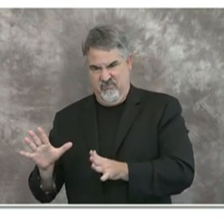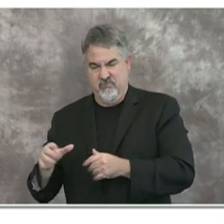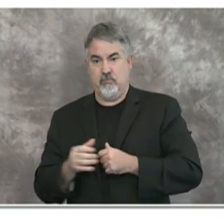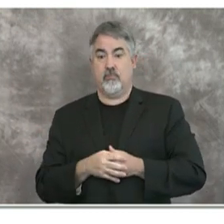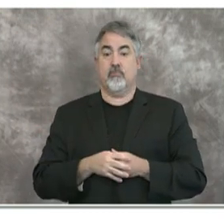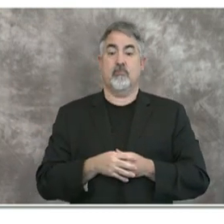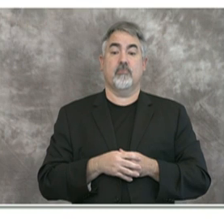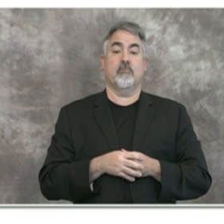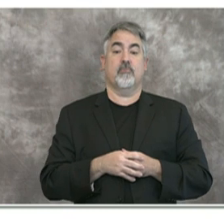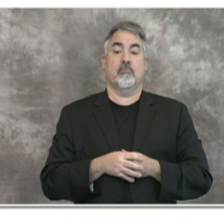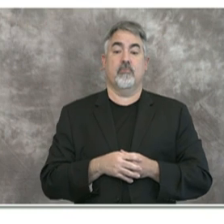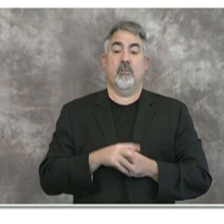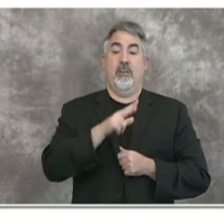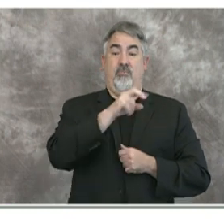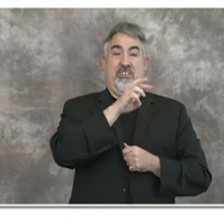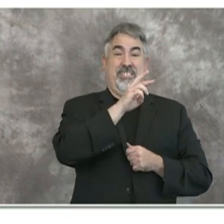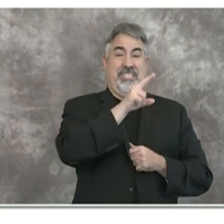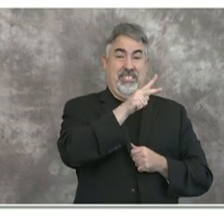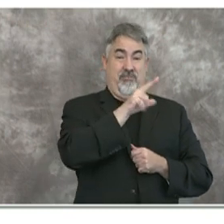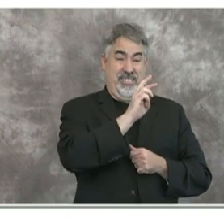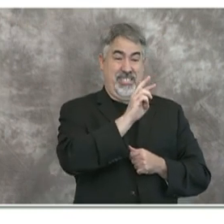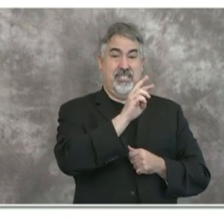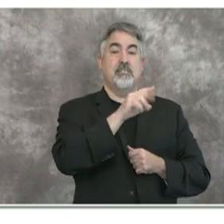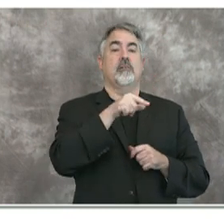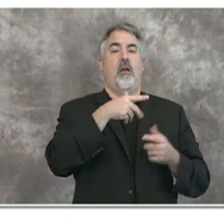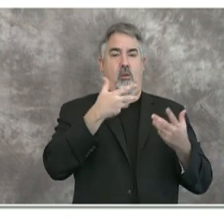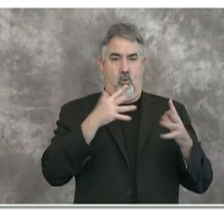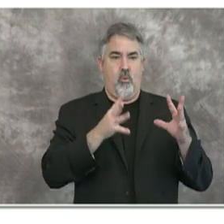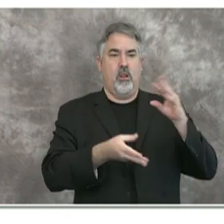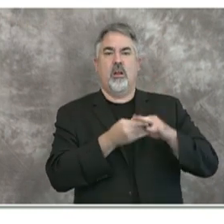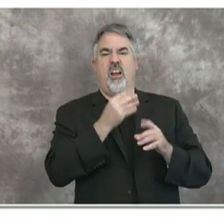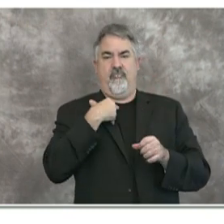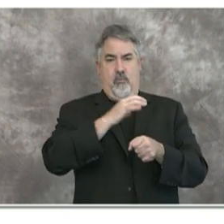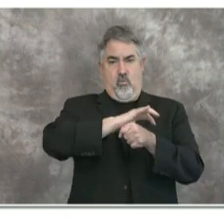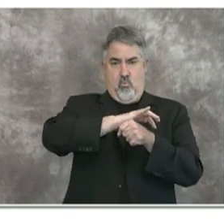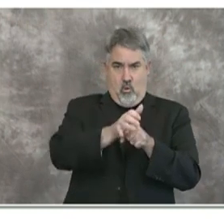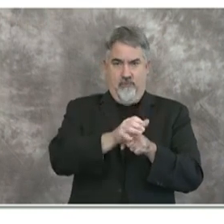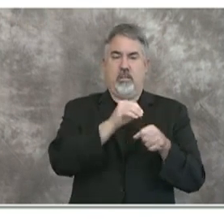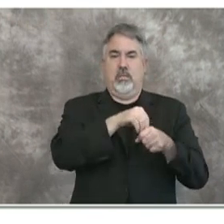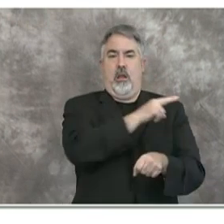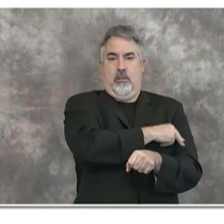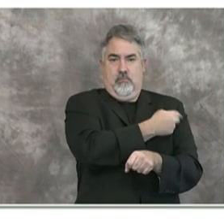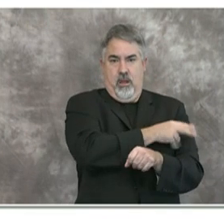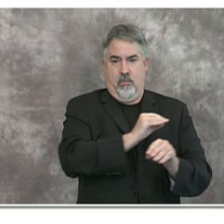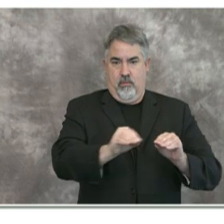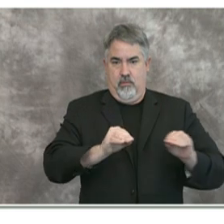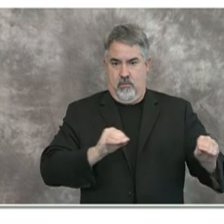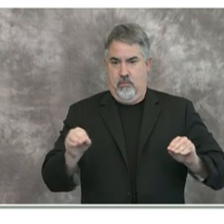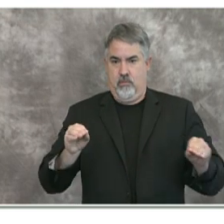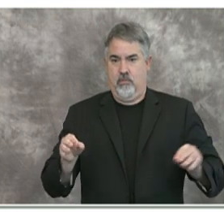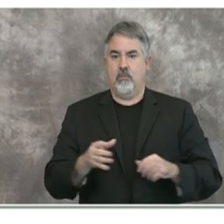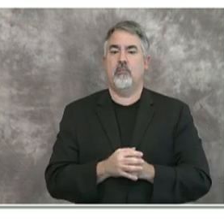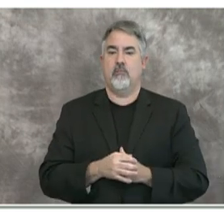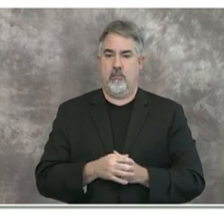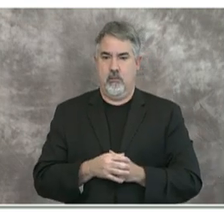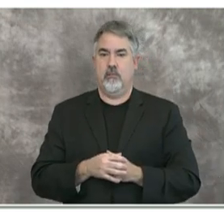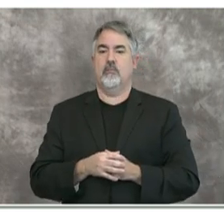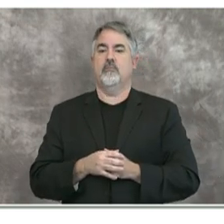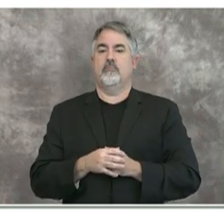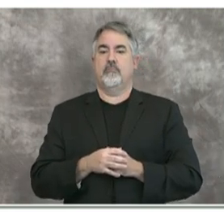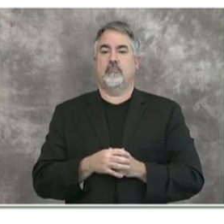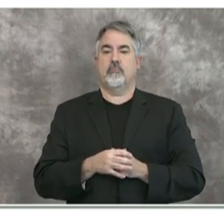total, with ICU being a subset of that 363. And here you can see the COVID-related hospitalizations